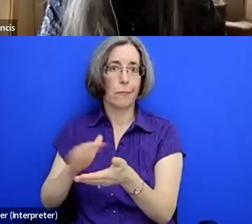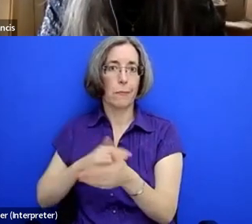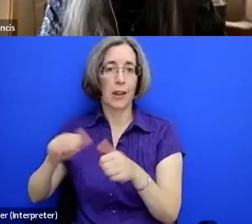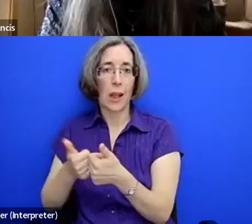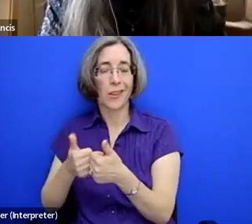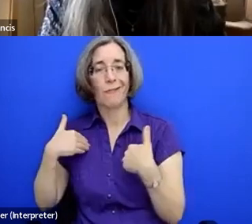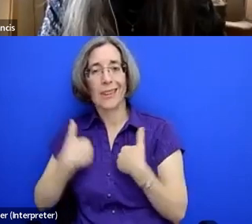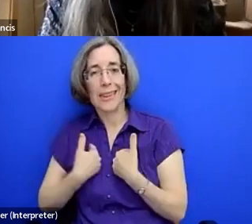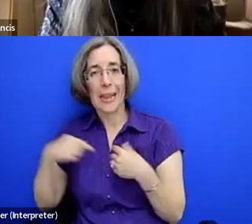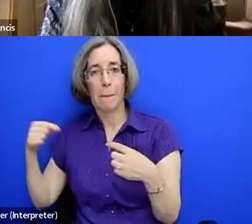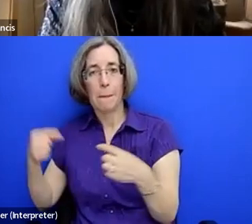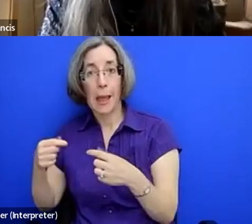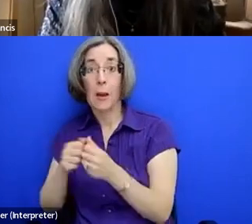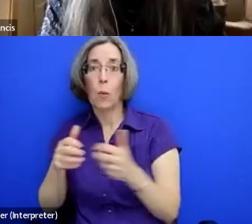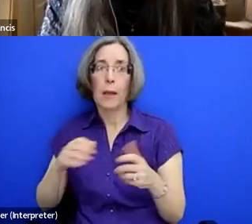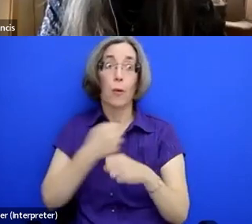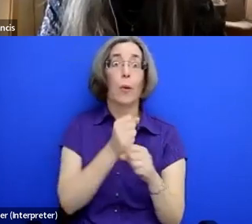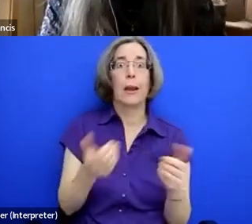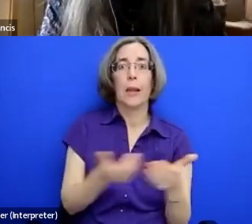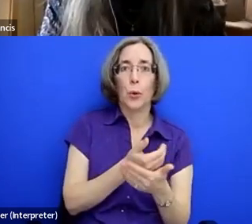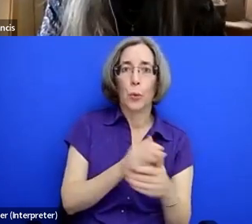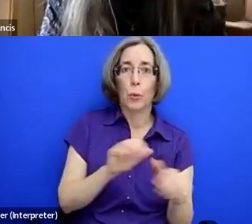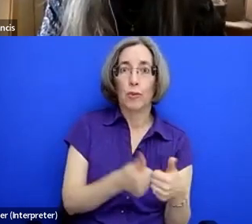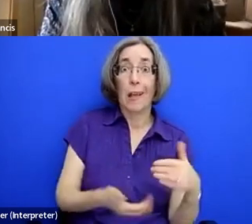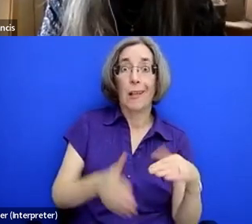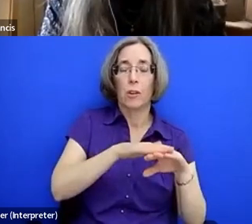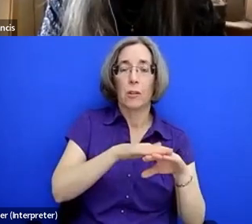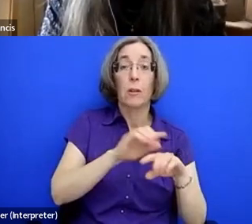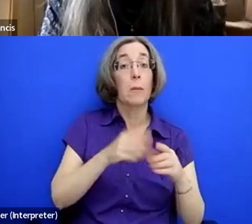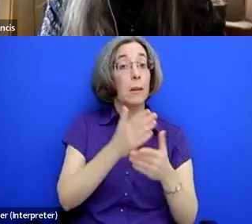without creating new challenges. But some of my challenges are created by